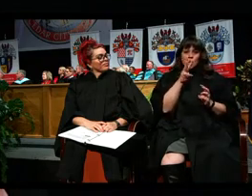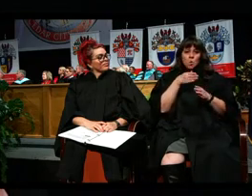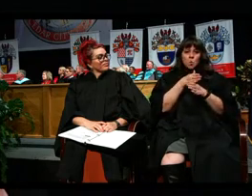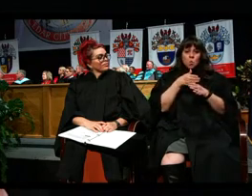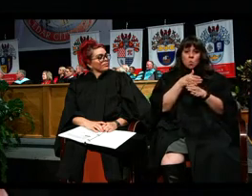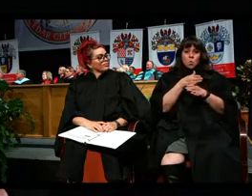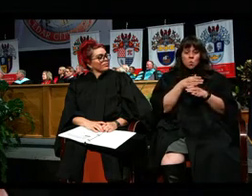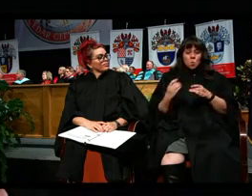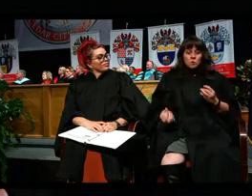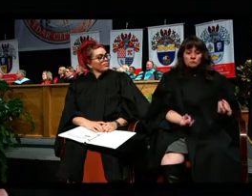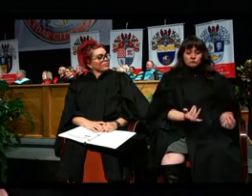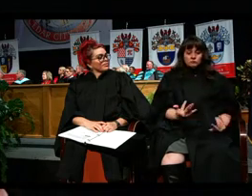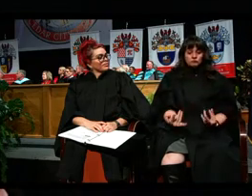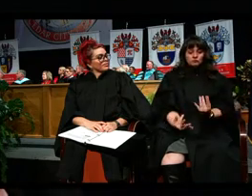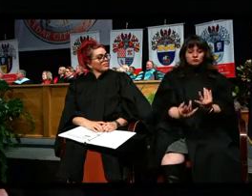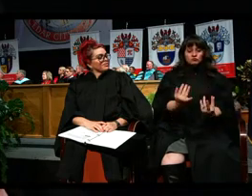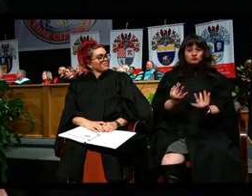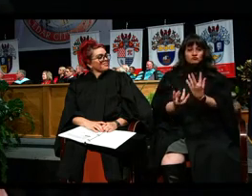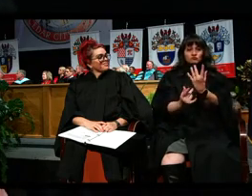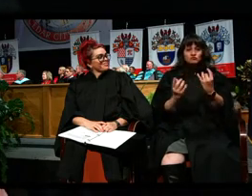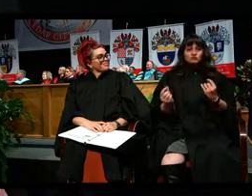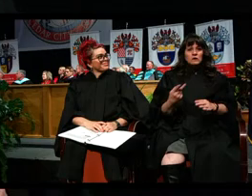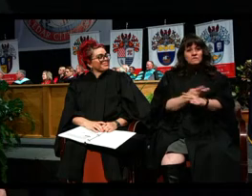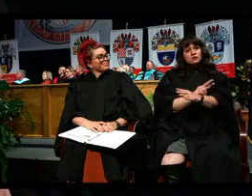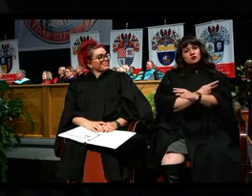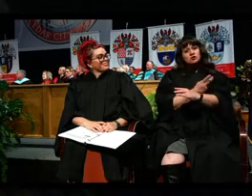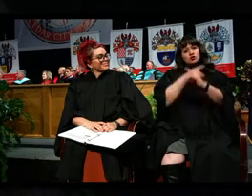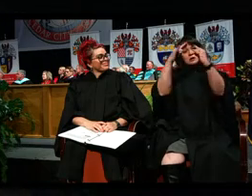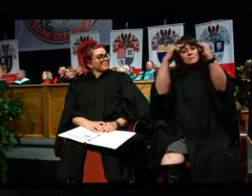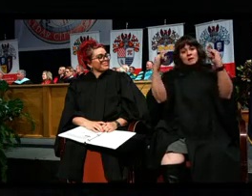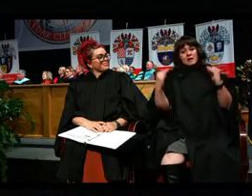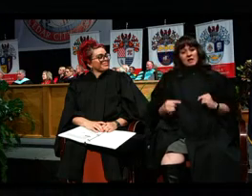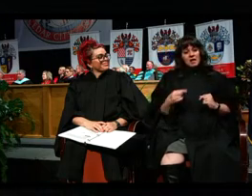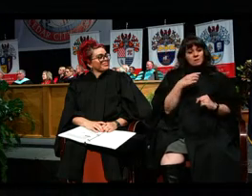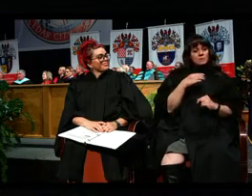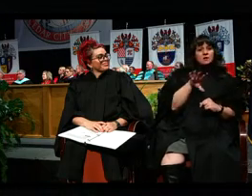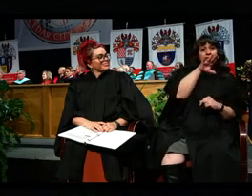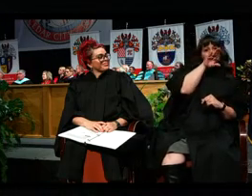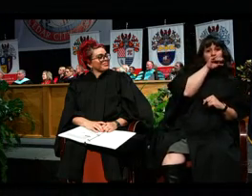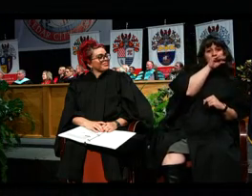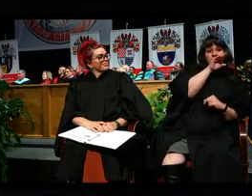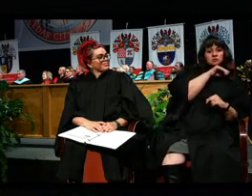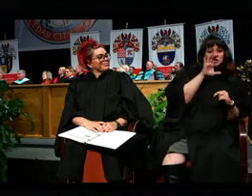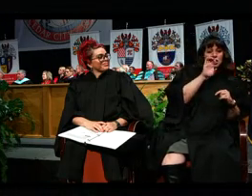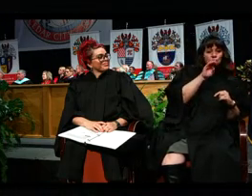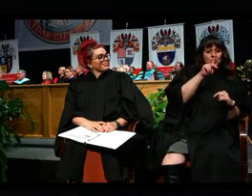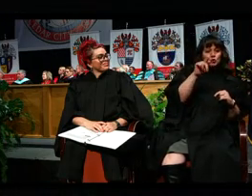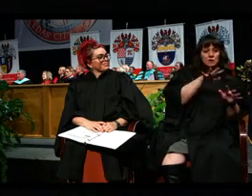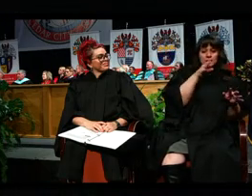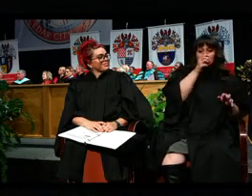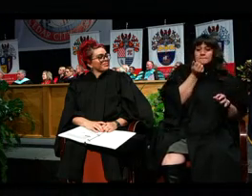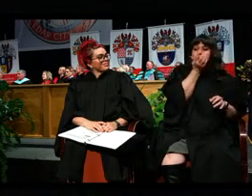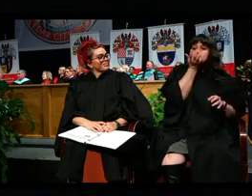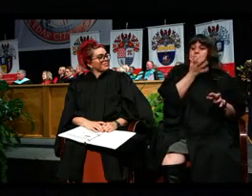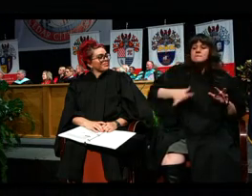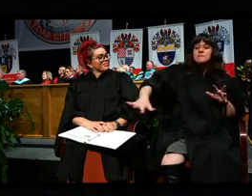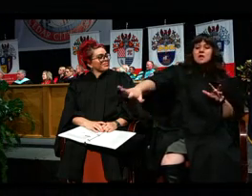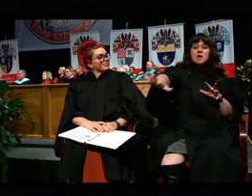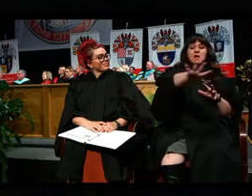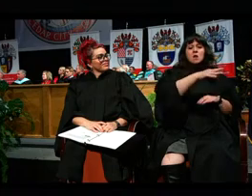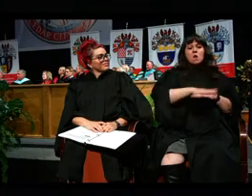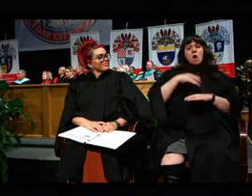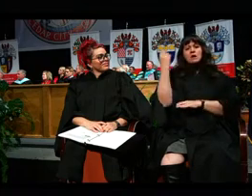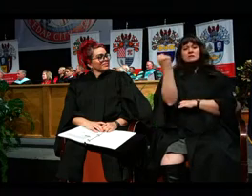wagon campfire out behind Duck Creek's spruce shaded meadow on a